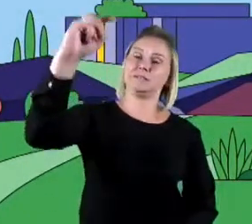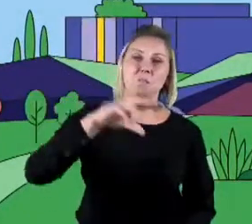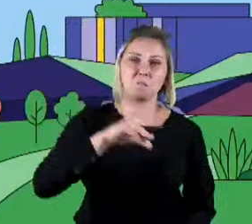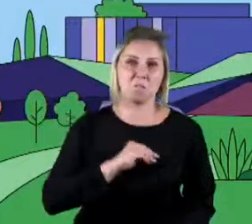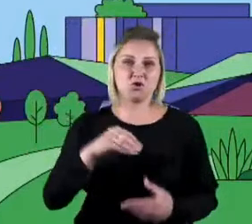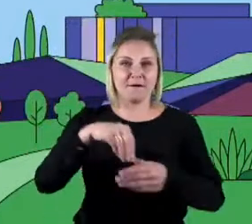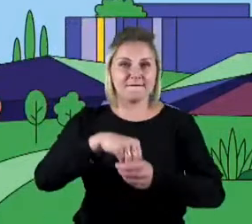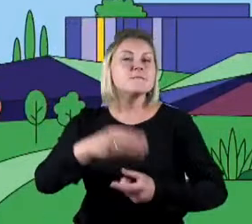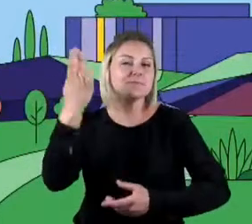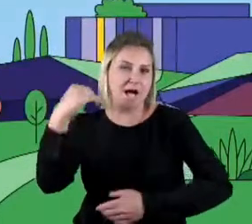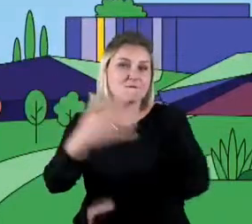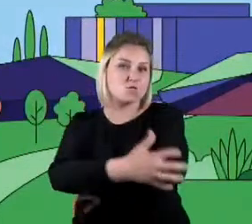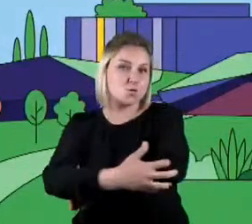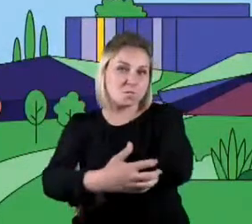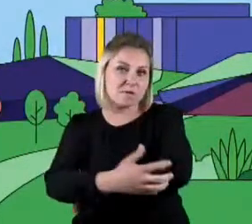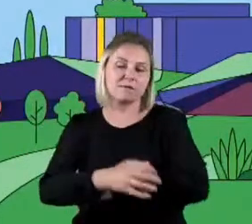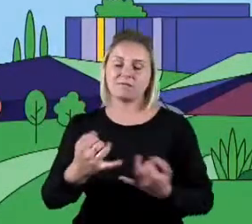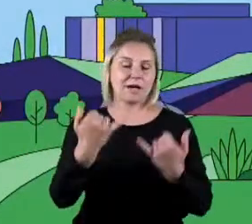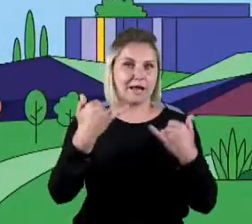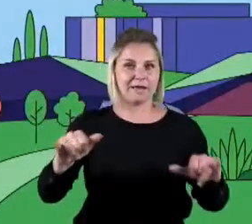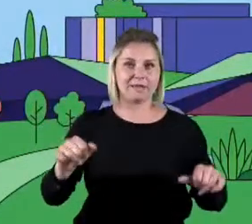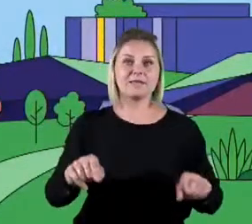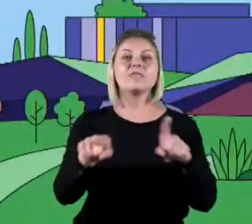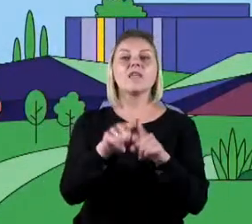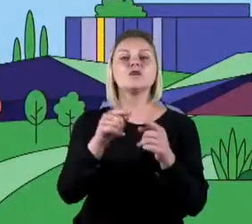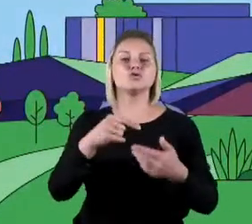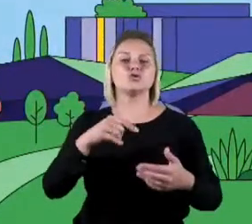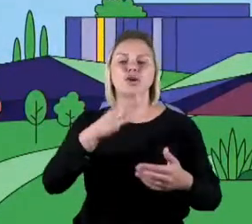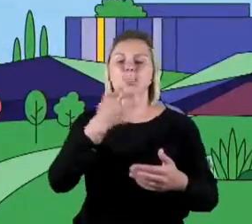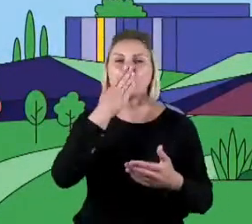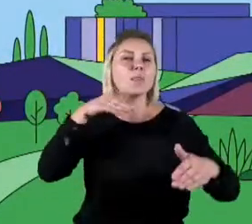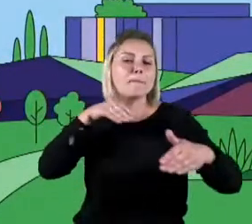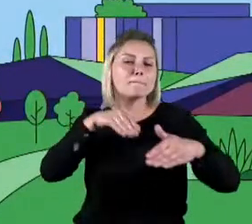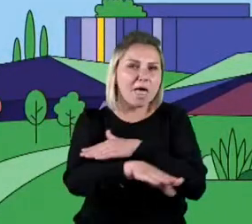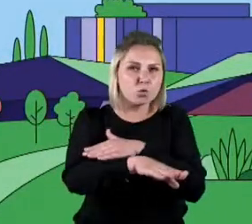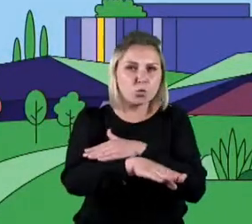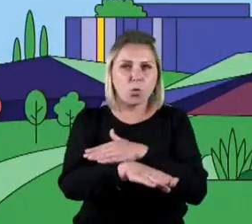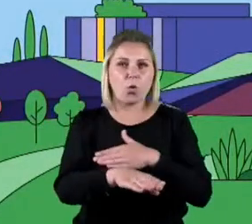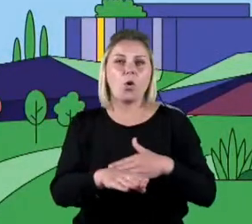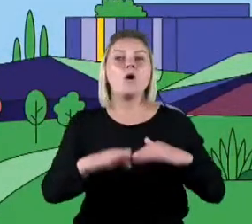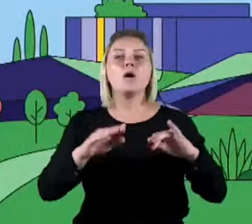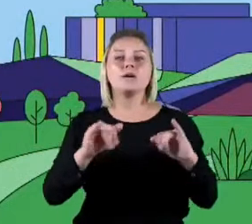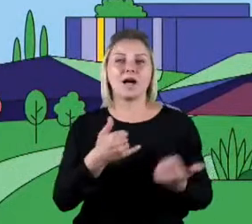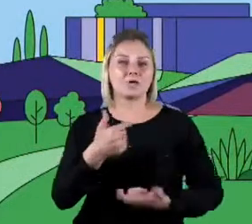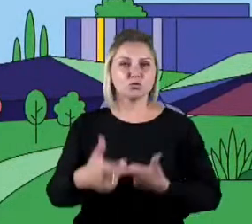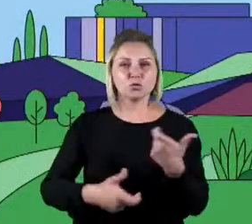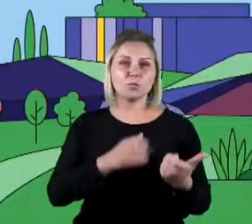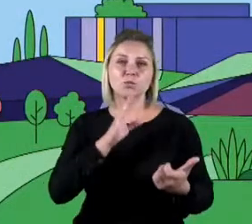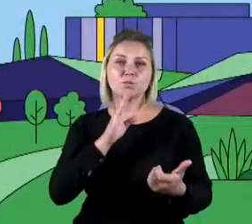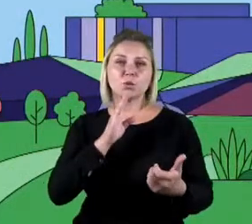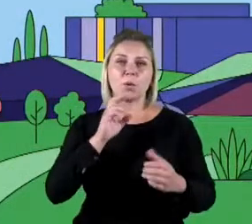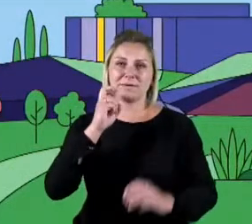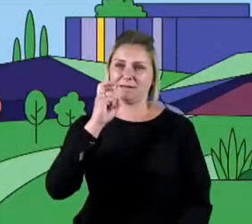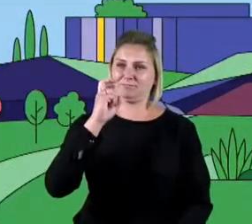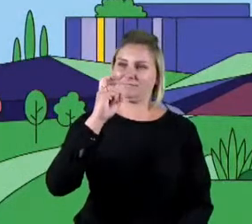400,000 people that live on the outskirts. In the poorer areas, we have a metro cable